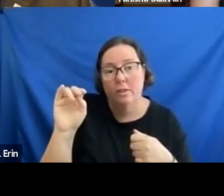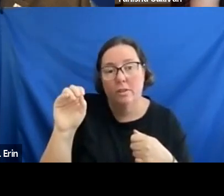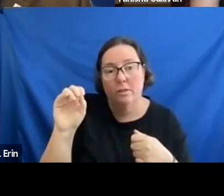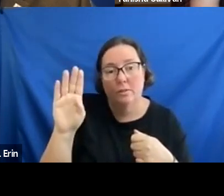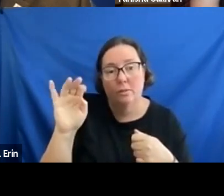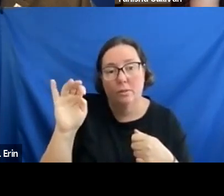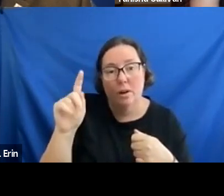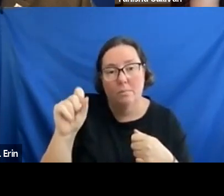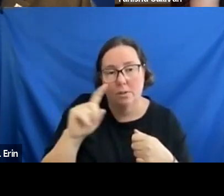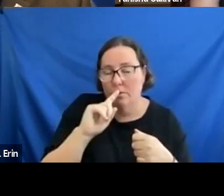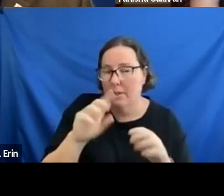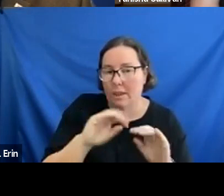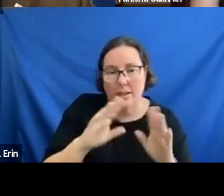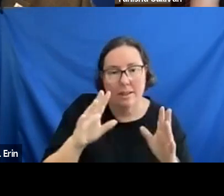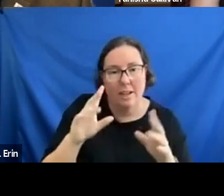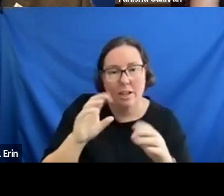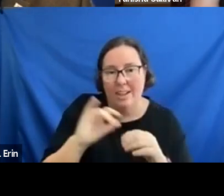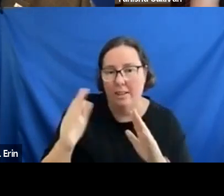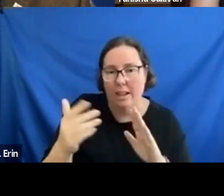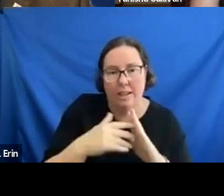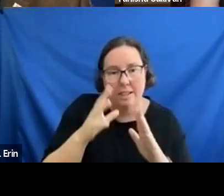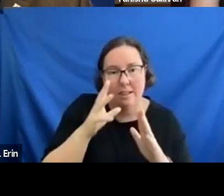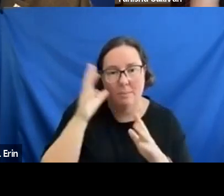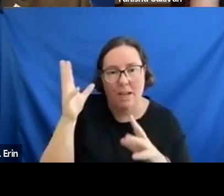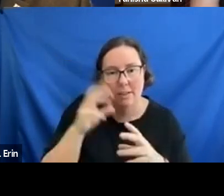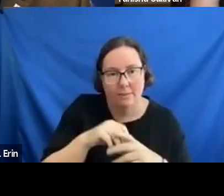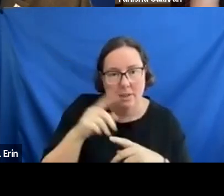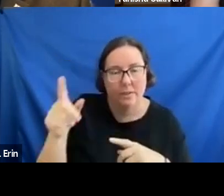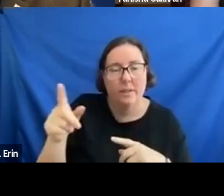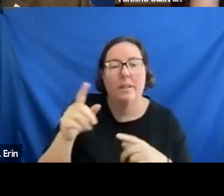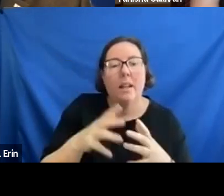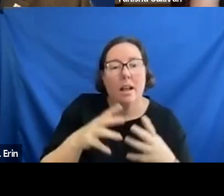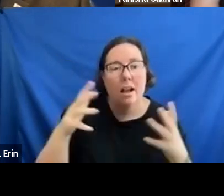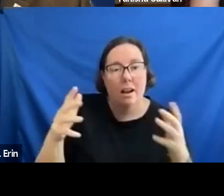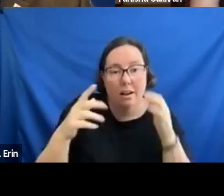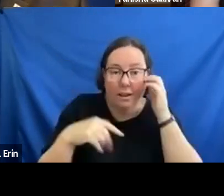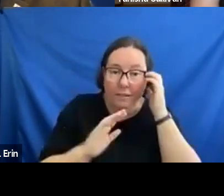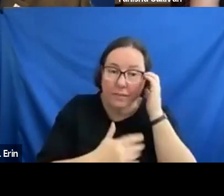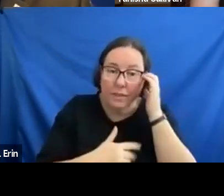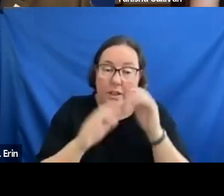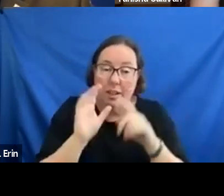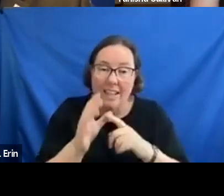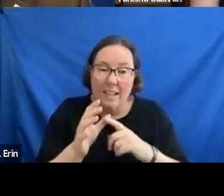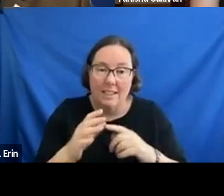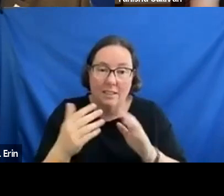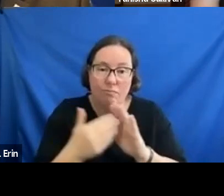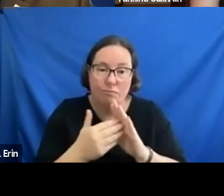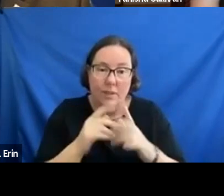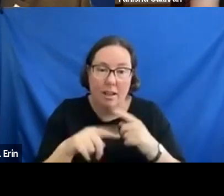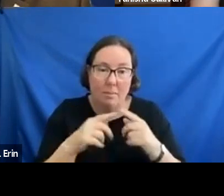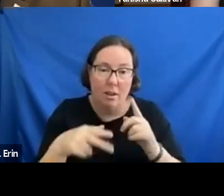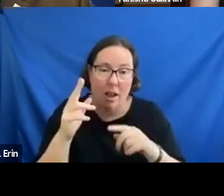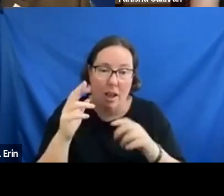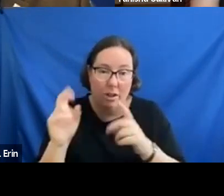clear in Parents Involved that while much of our cases about higher